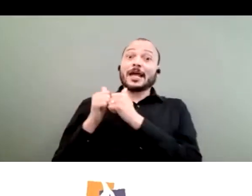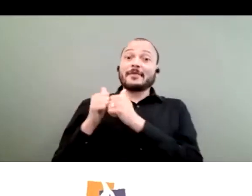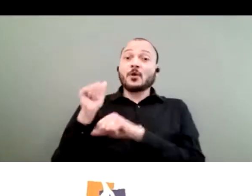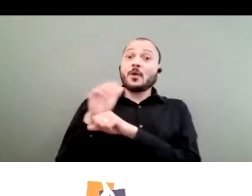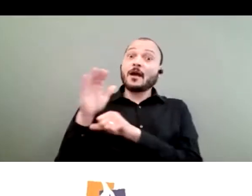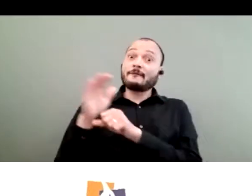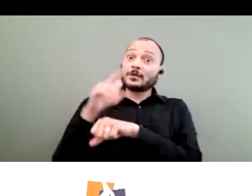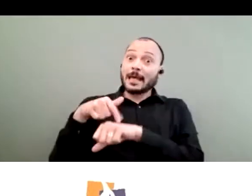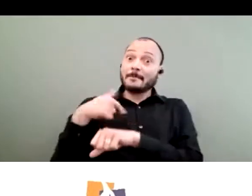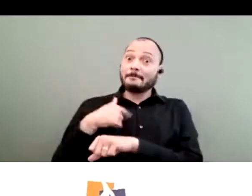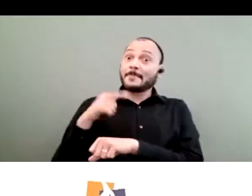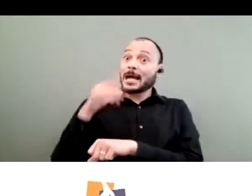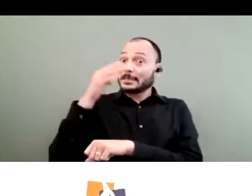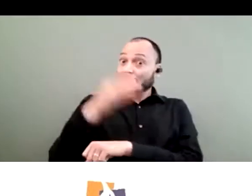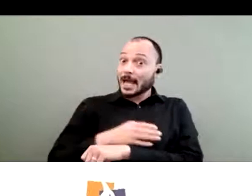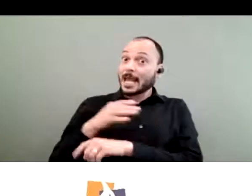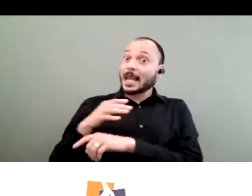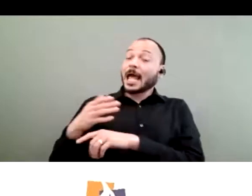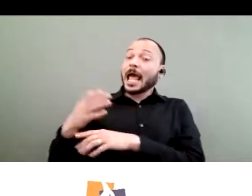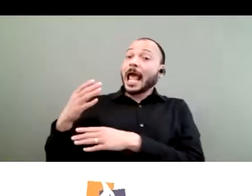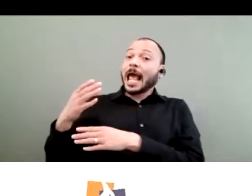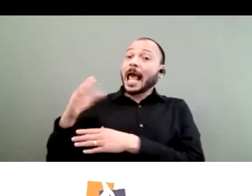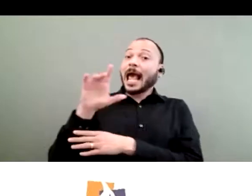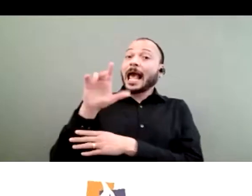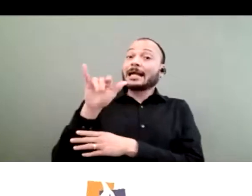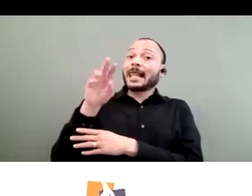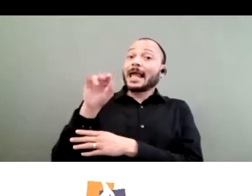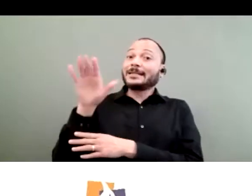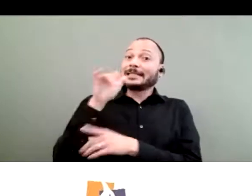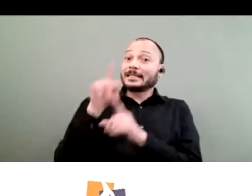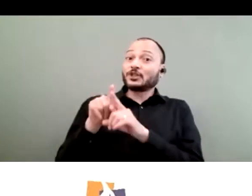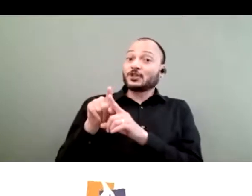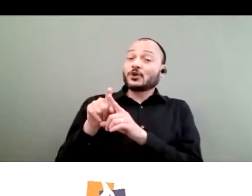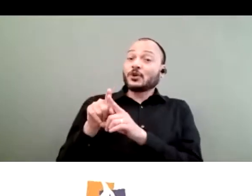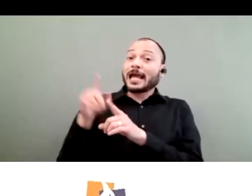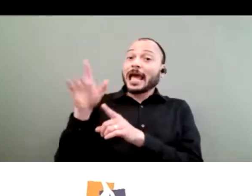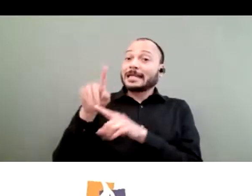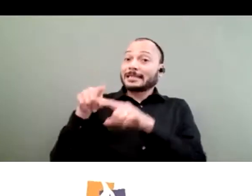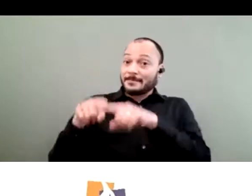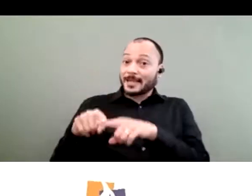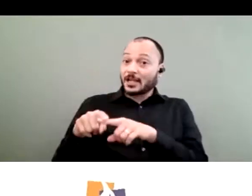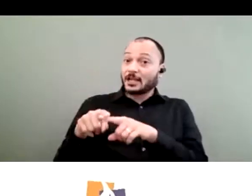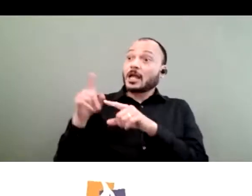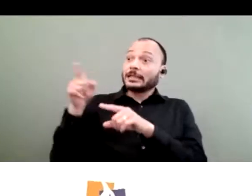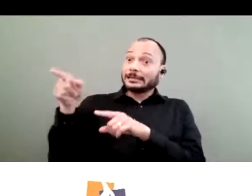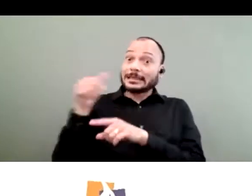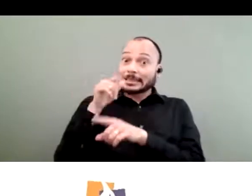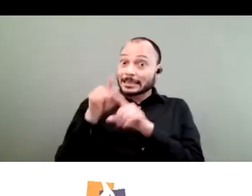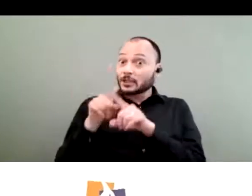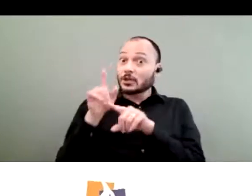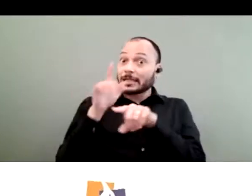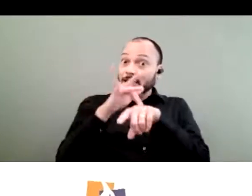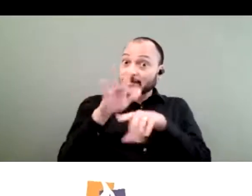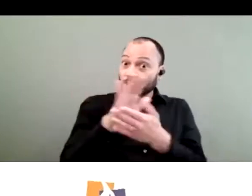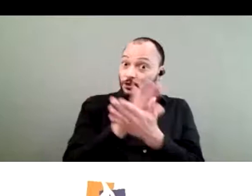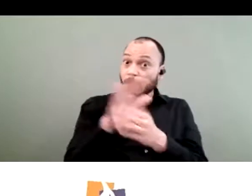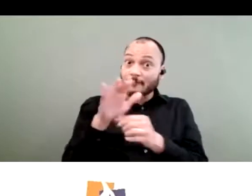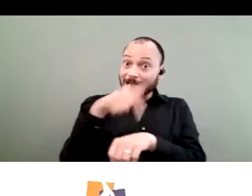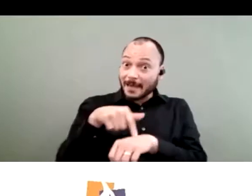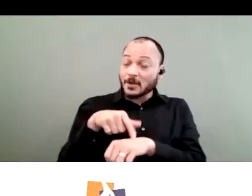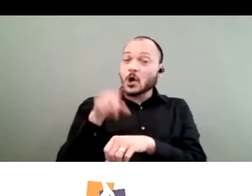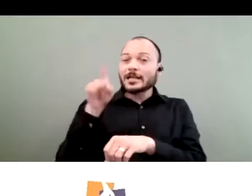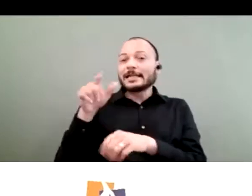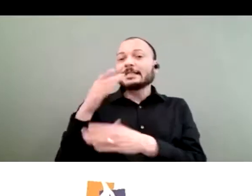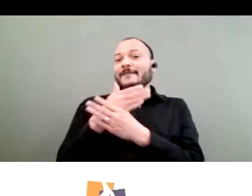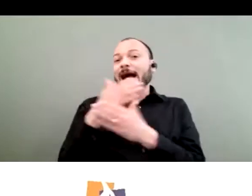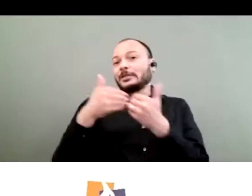claim his sister as a dependent who went to school full-time, or do they need to file separately? So again, two adult children